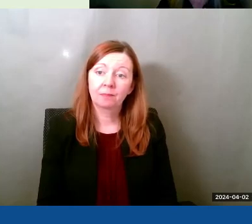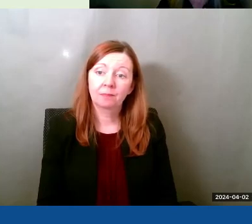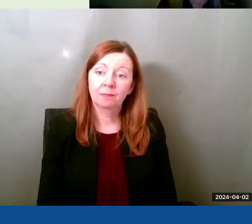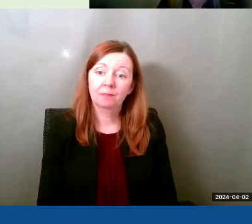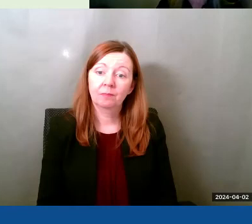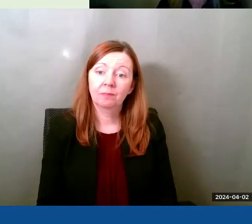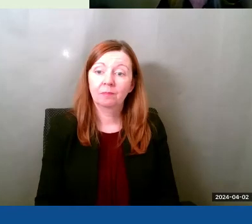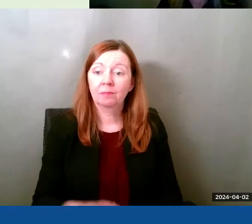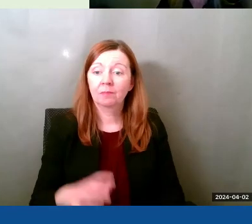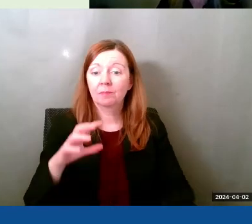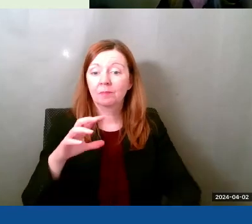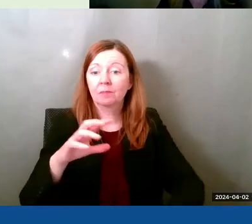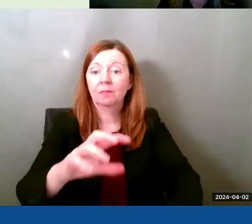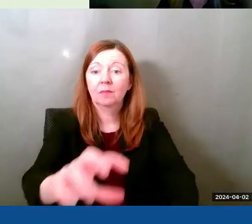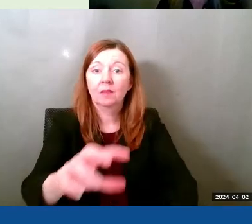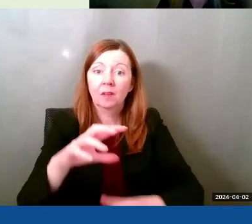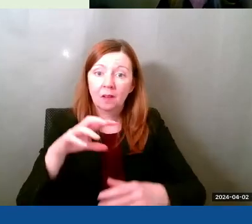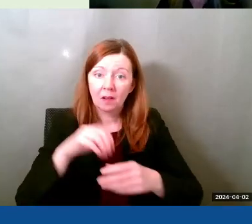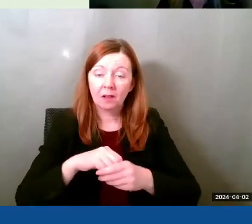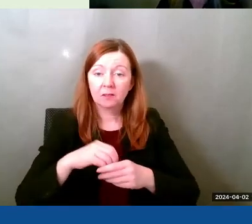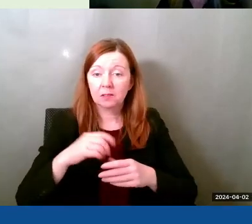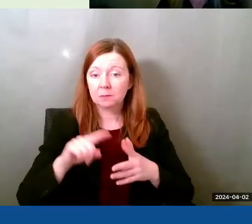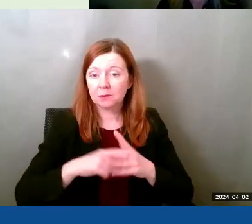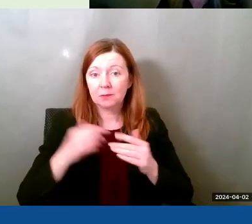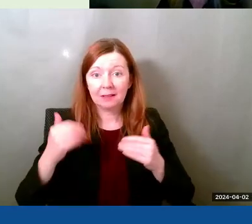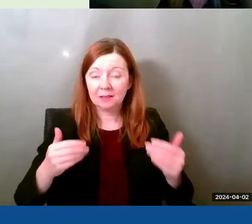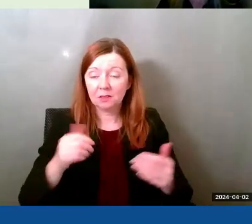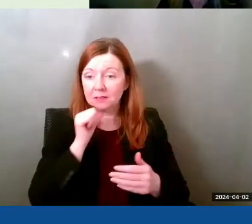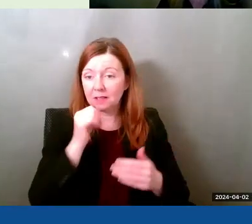Well, I'll just jump in to get things started. I don't have any